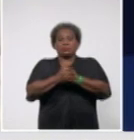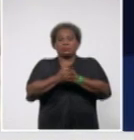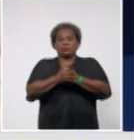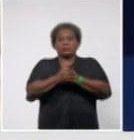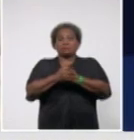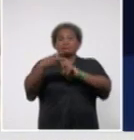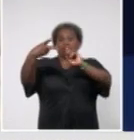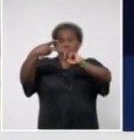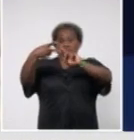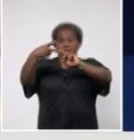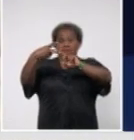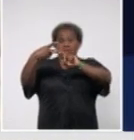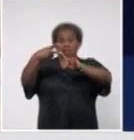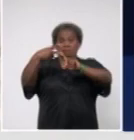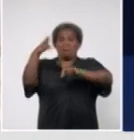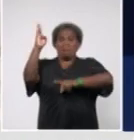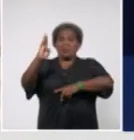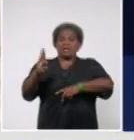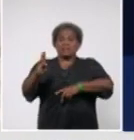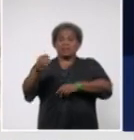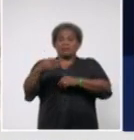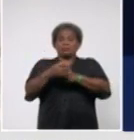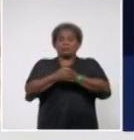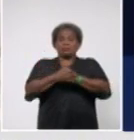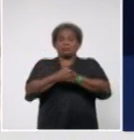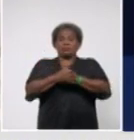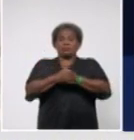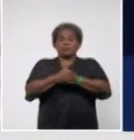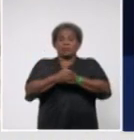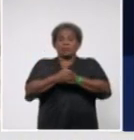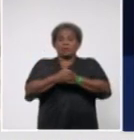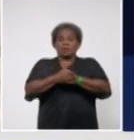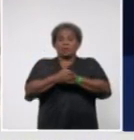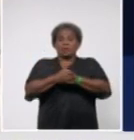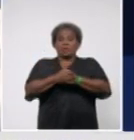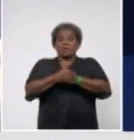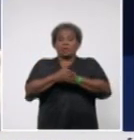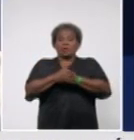6,245,866 confirmed cases. Brazil follows with